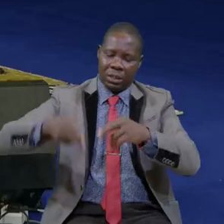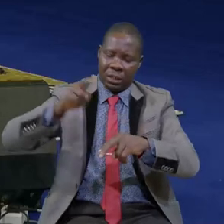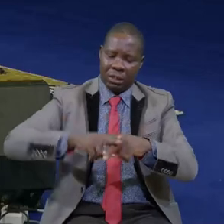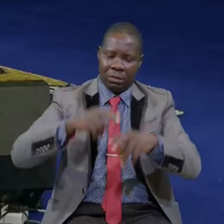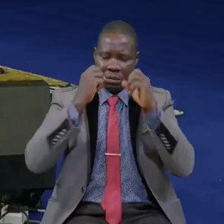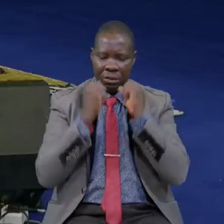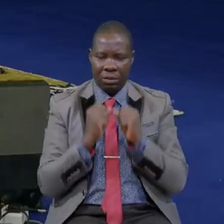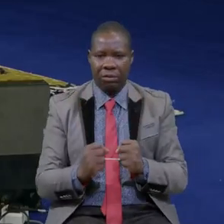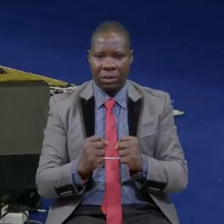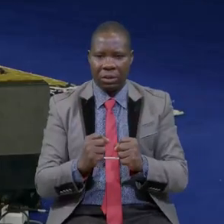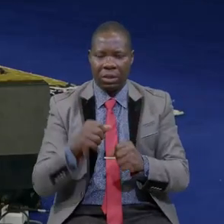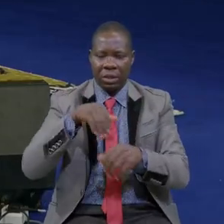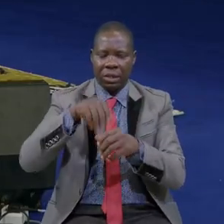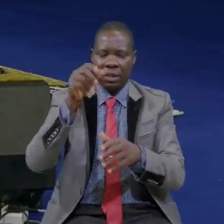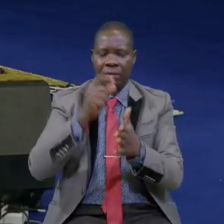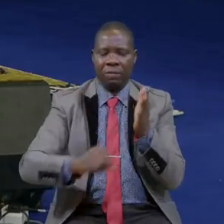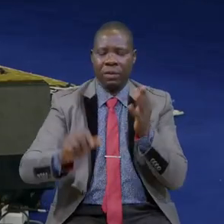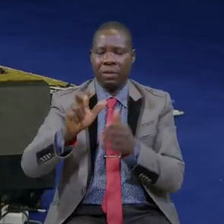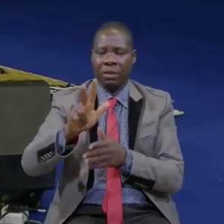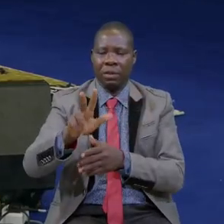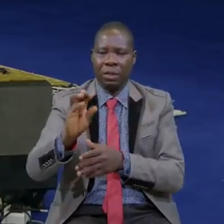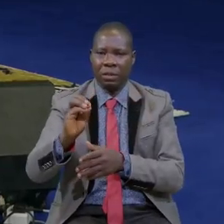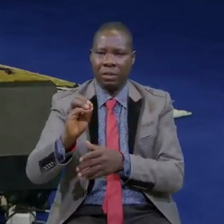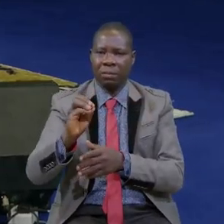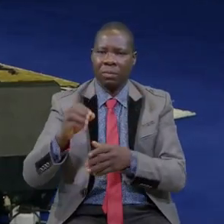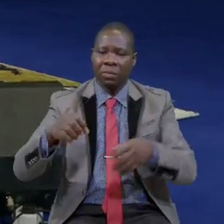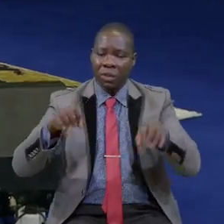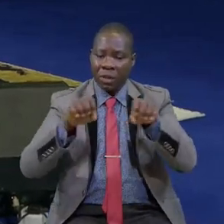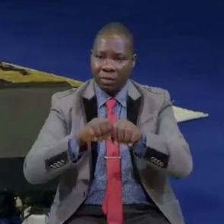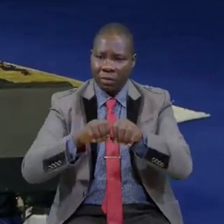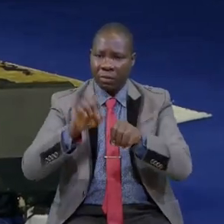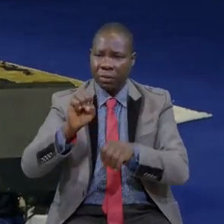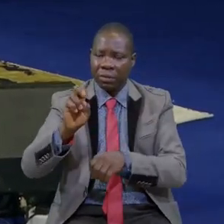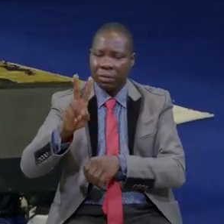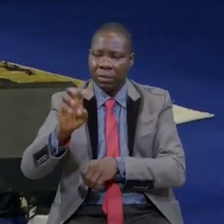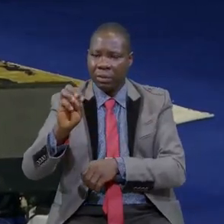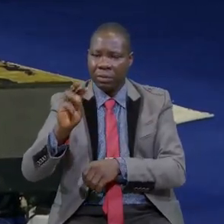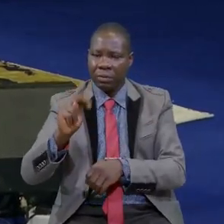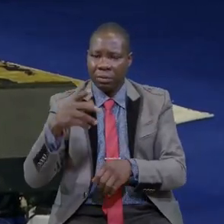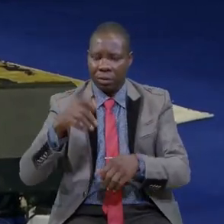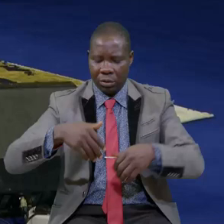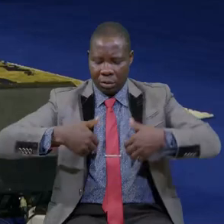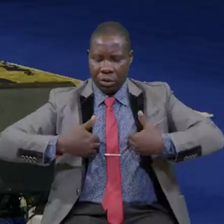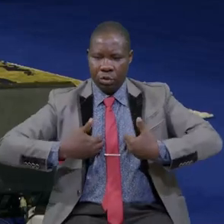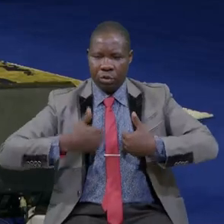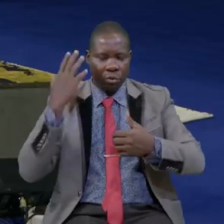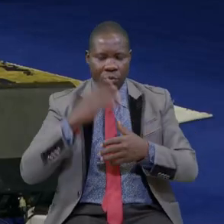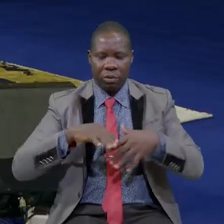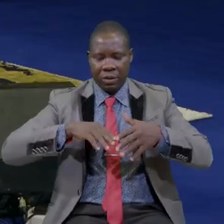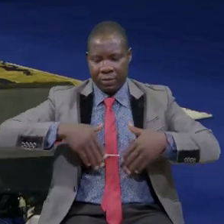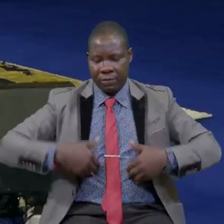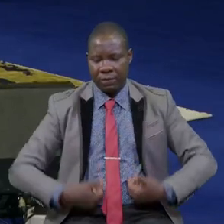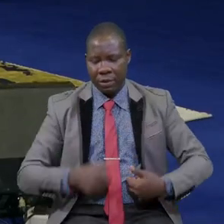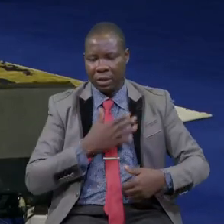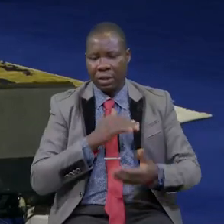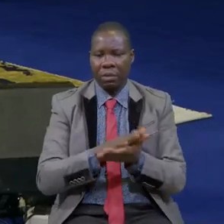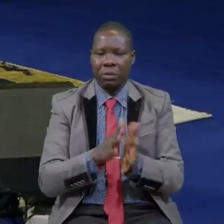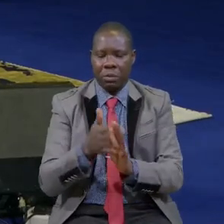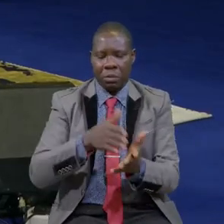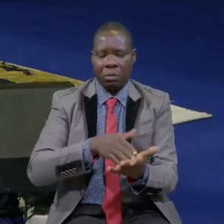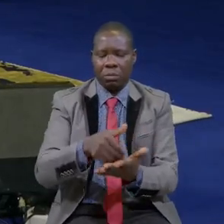verse 30 in verse 30 it says even the youth shall Fain and be weary and it